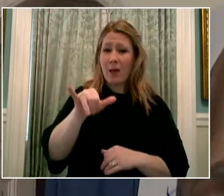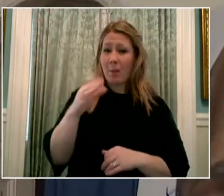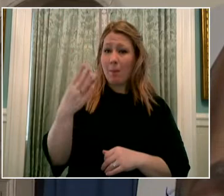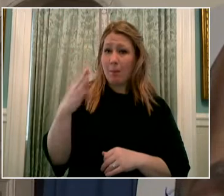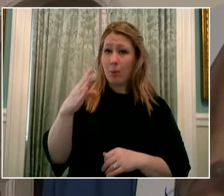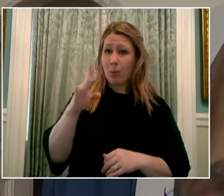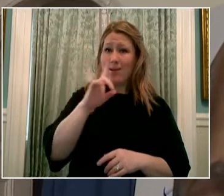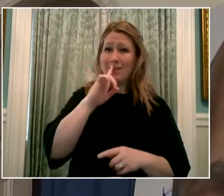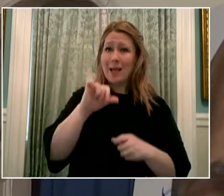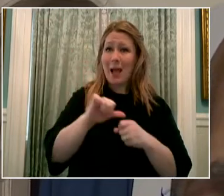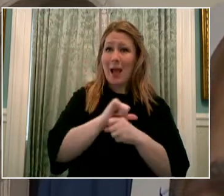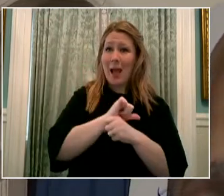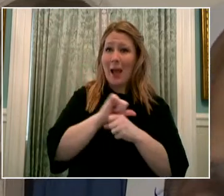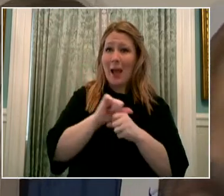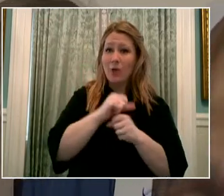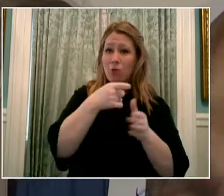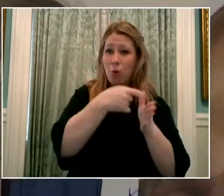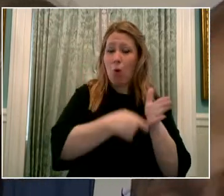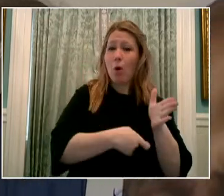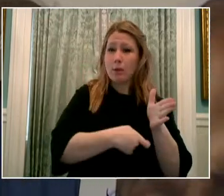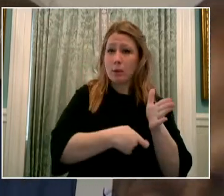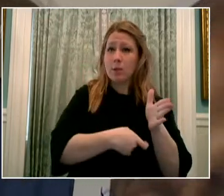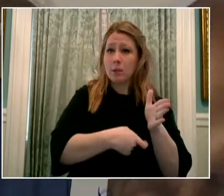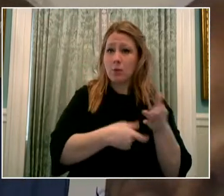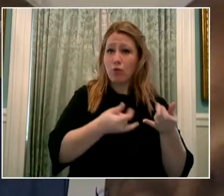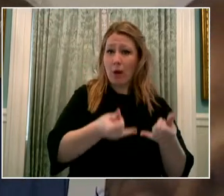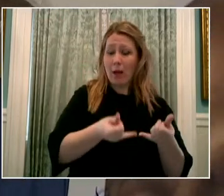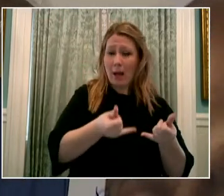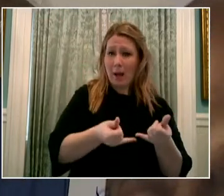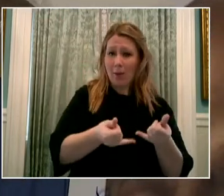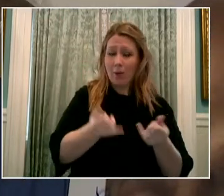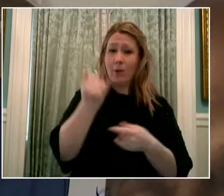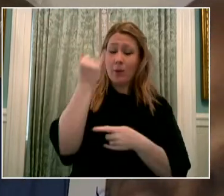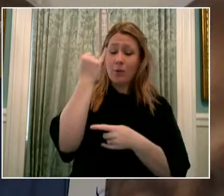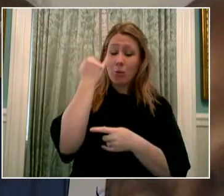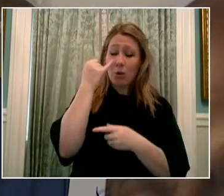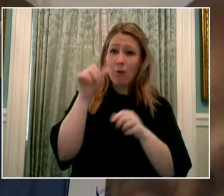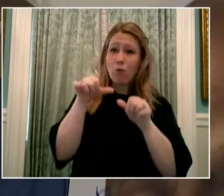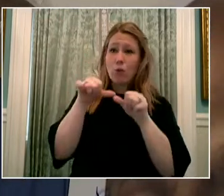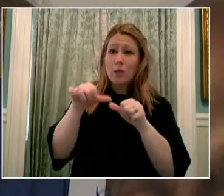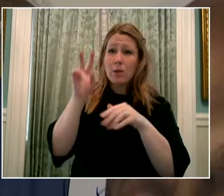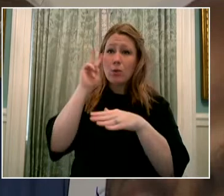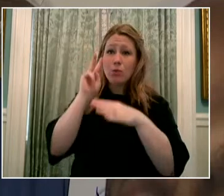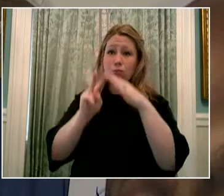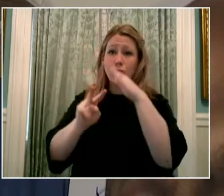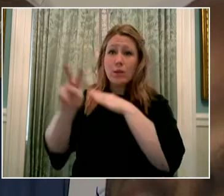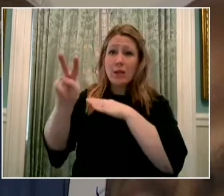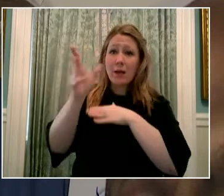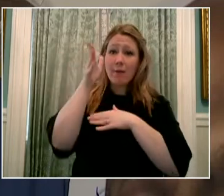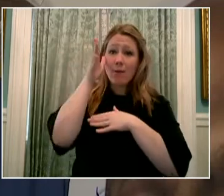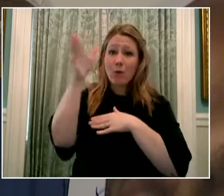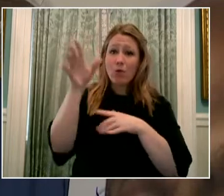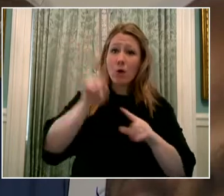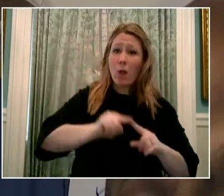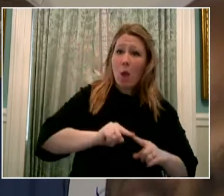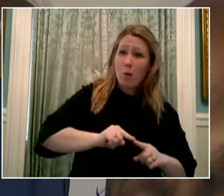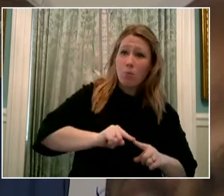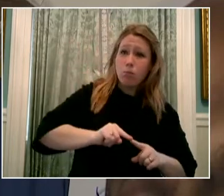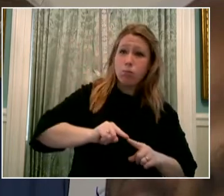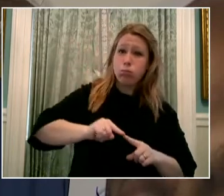actual census. So if you were to train going forward, this is what we're expecting to make. Okay, we're expecting to have